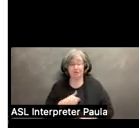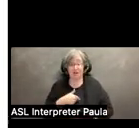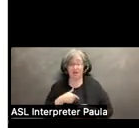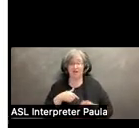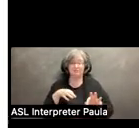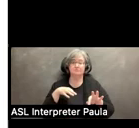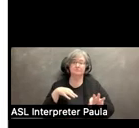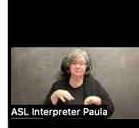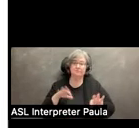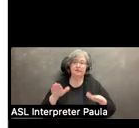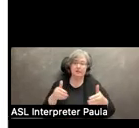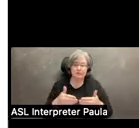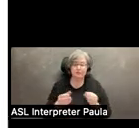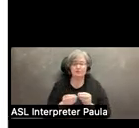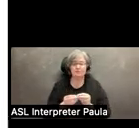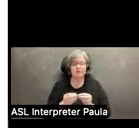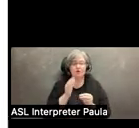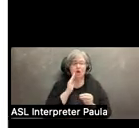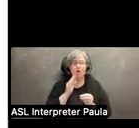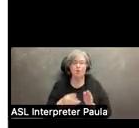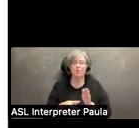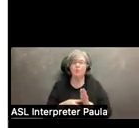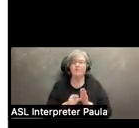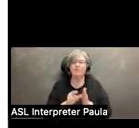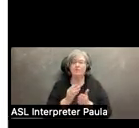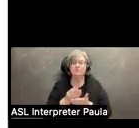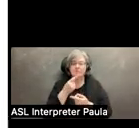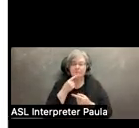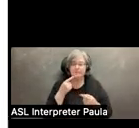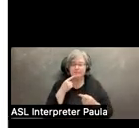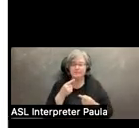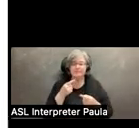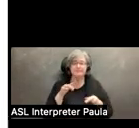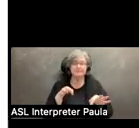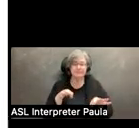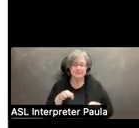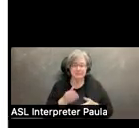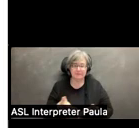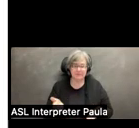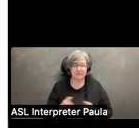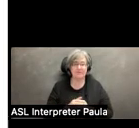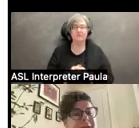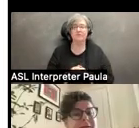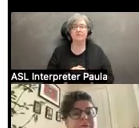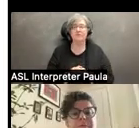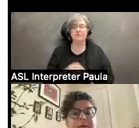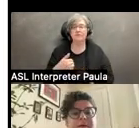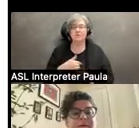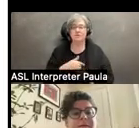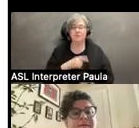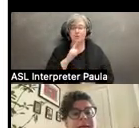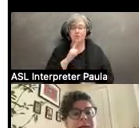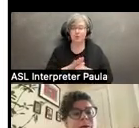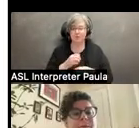of an introduction, I'd like to review some brief housekeeping notes with everyone. We are committed to